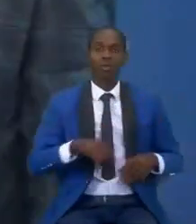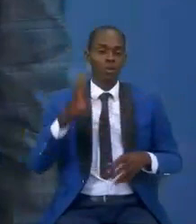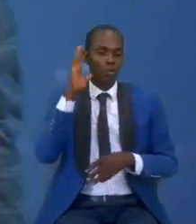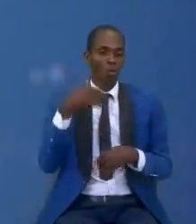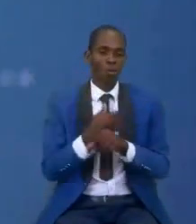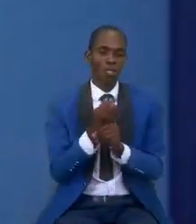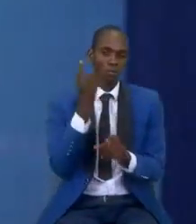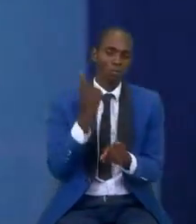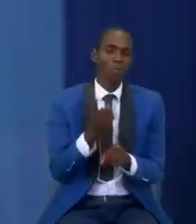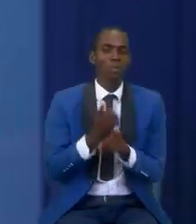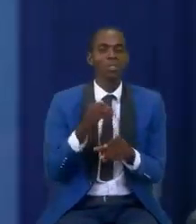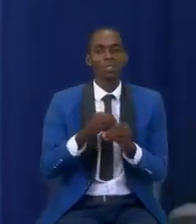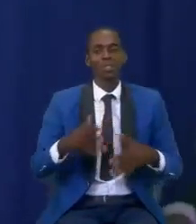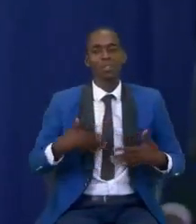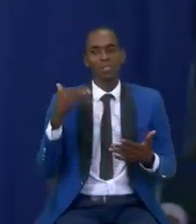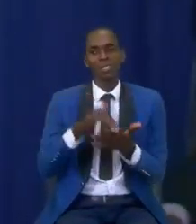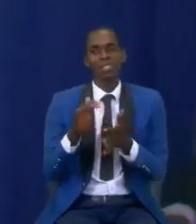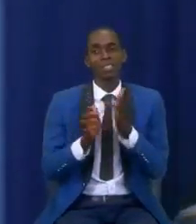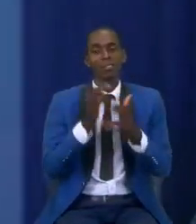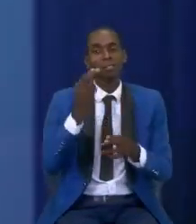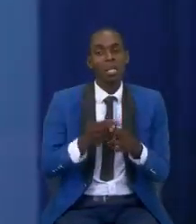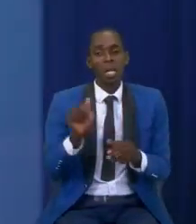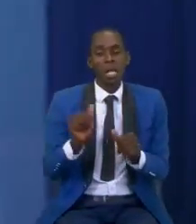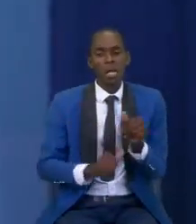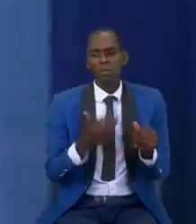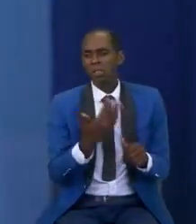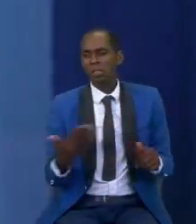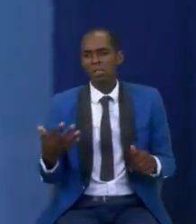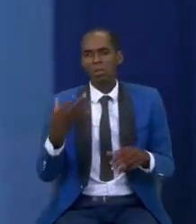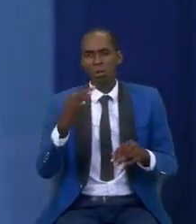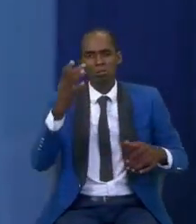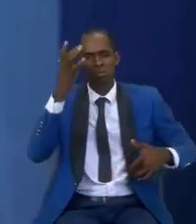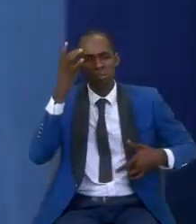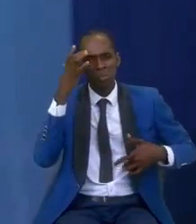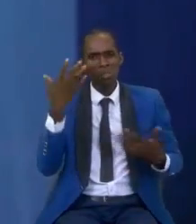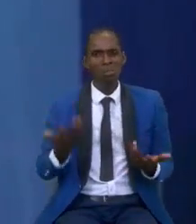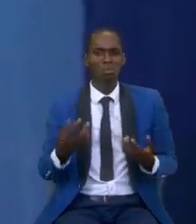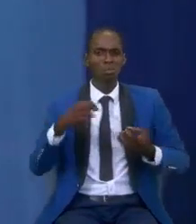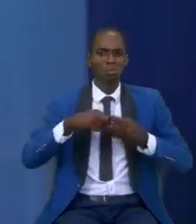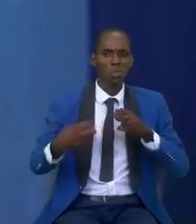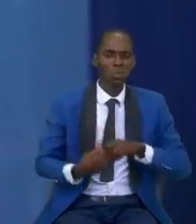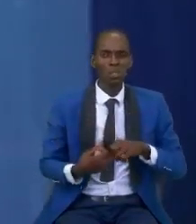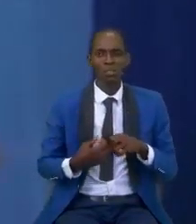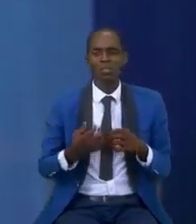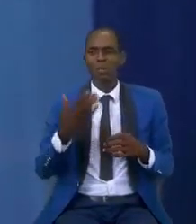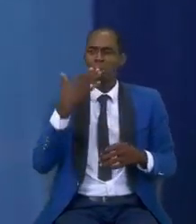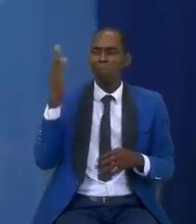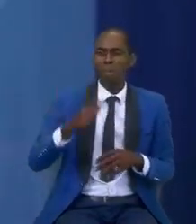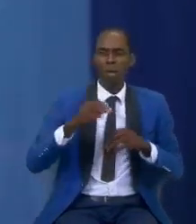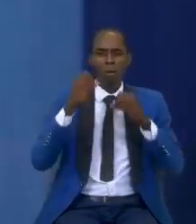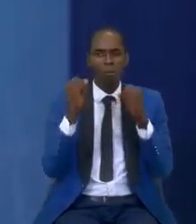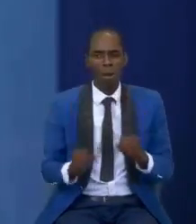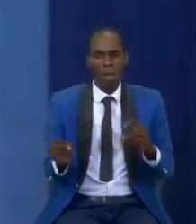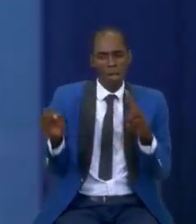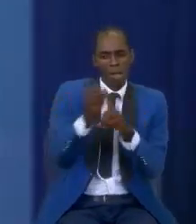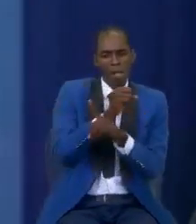of infirmity, anything of evil power, attack in your life, all the attack will be taken away from